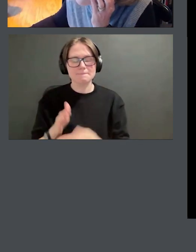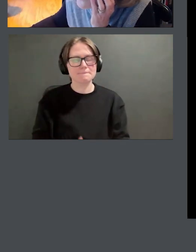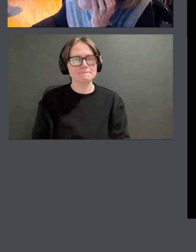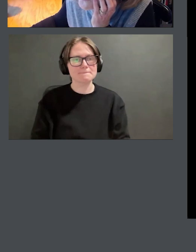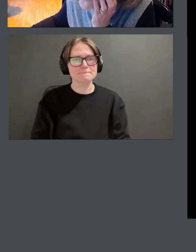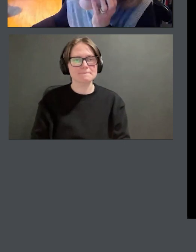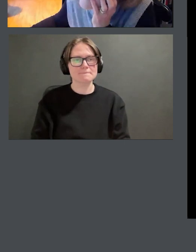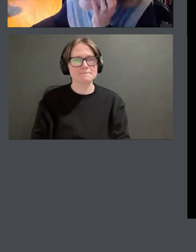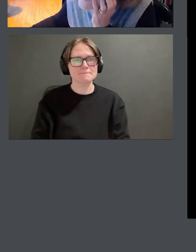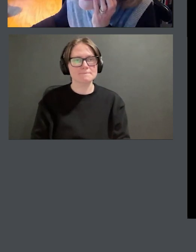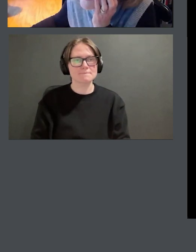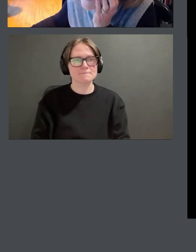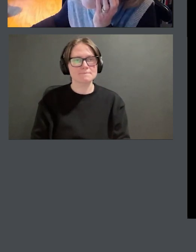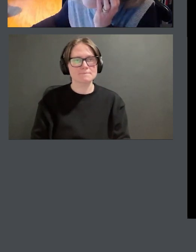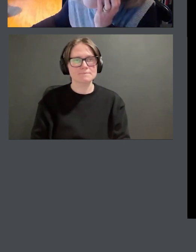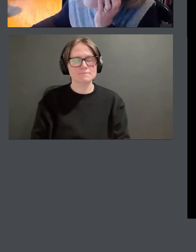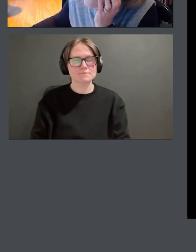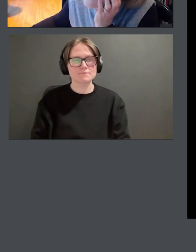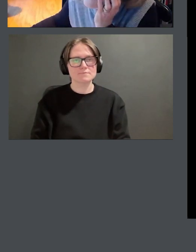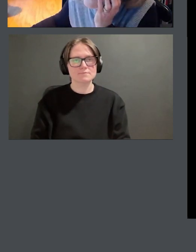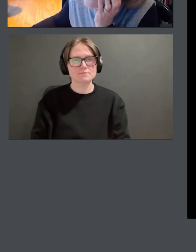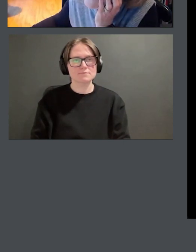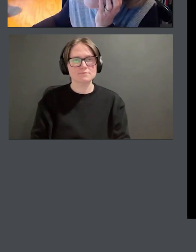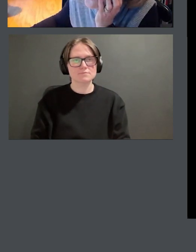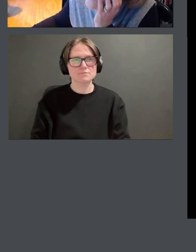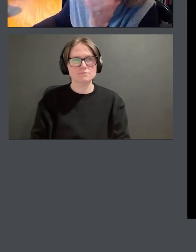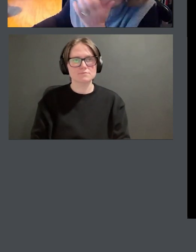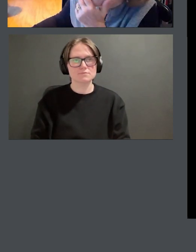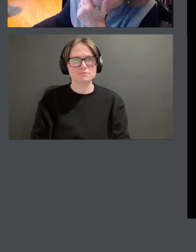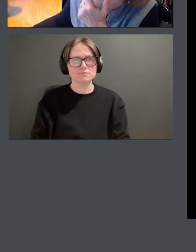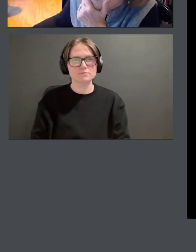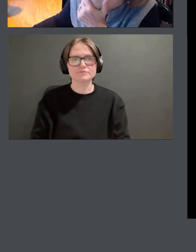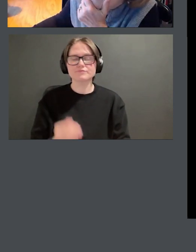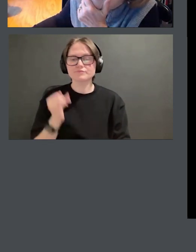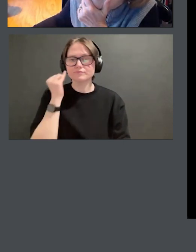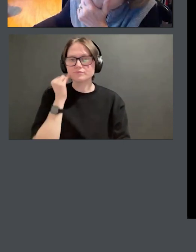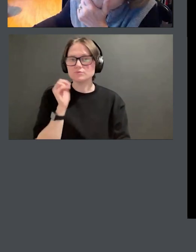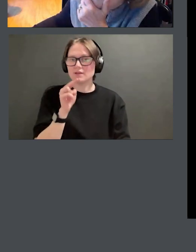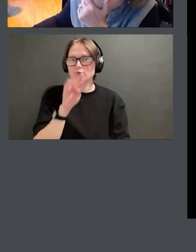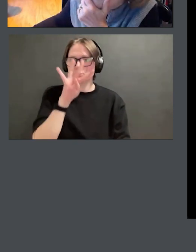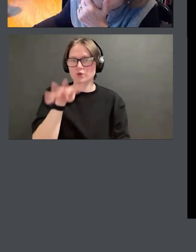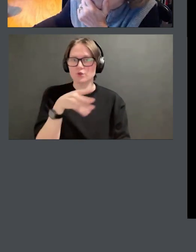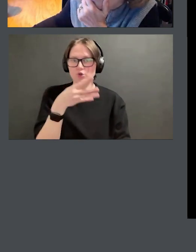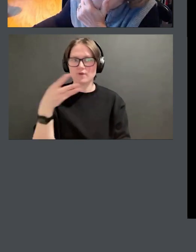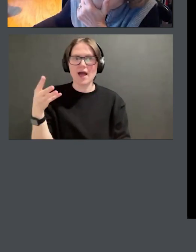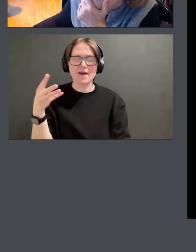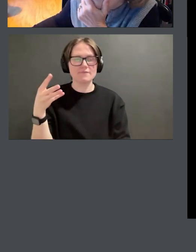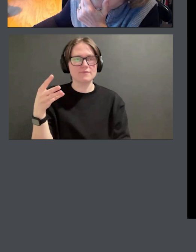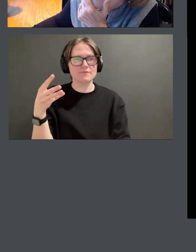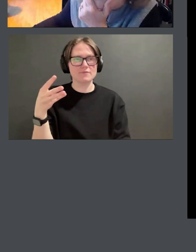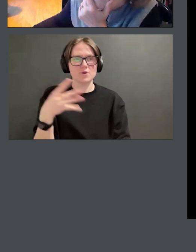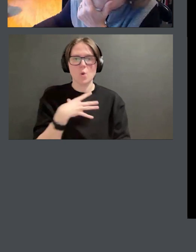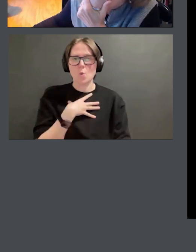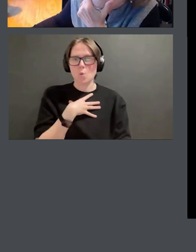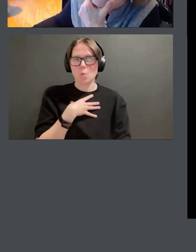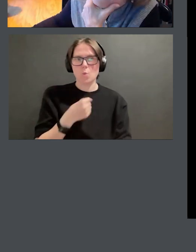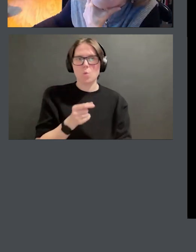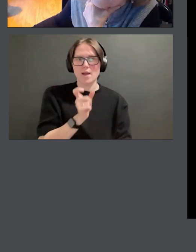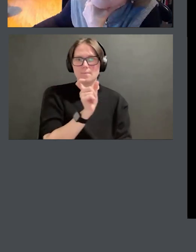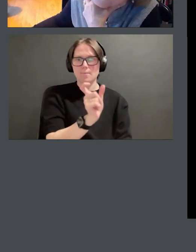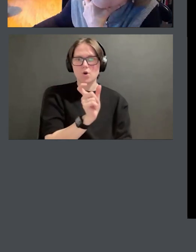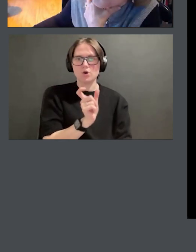demonstrates. So if you look at this, these graphs, so you've got the white bars that